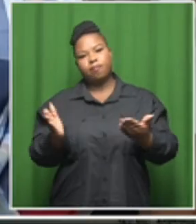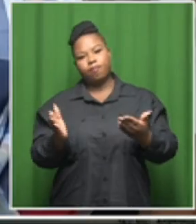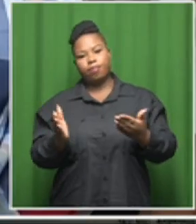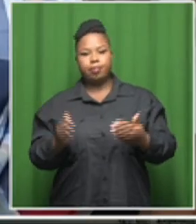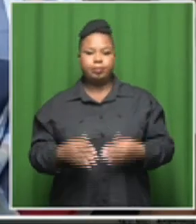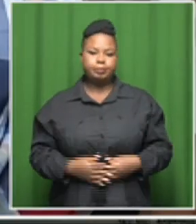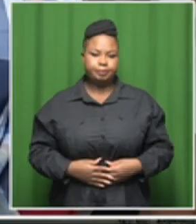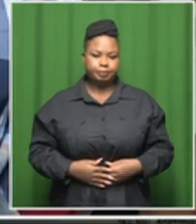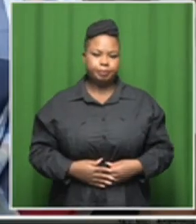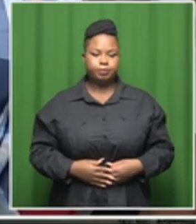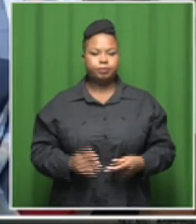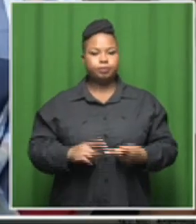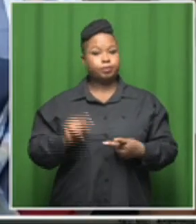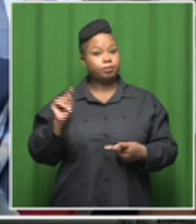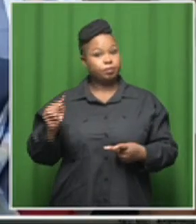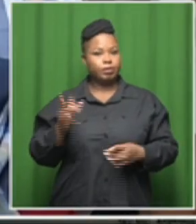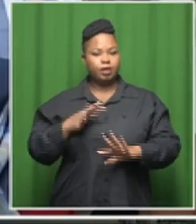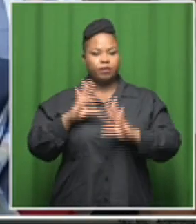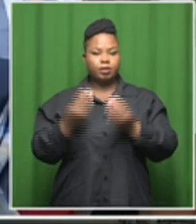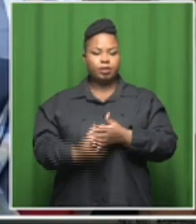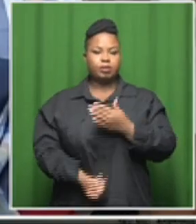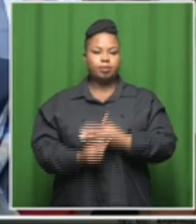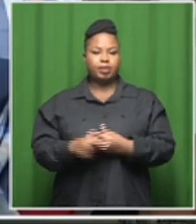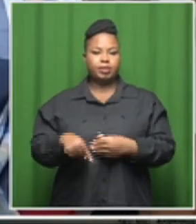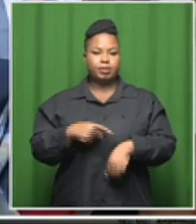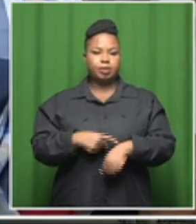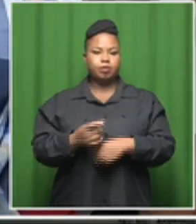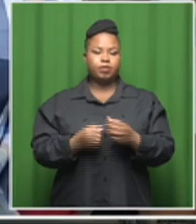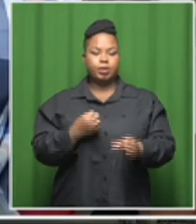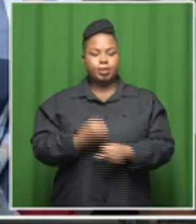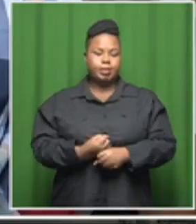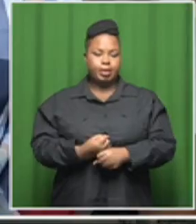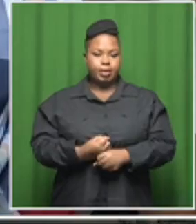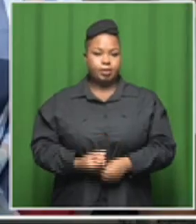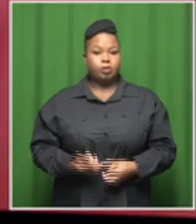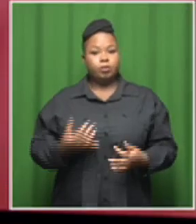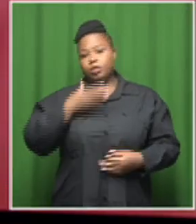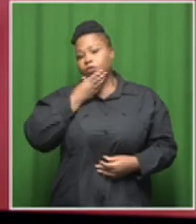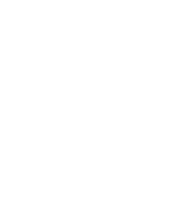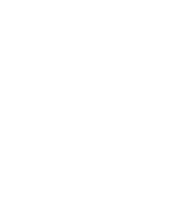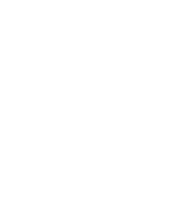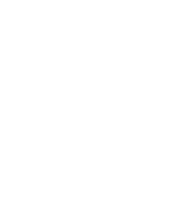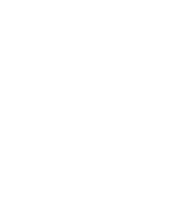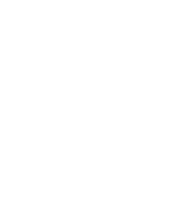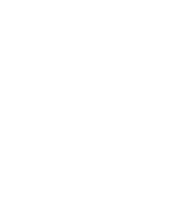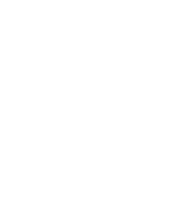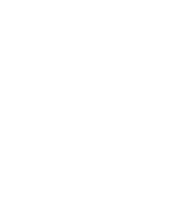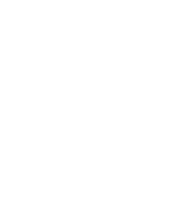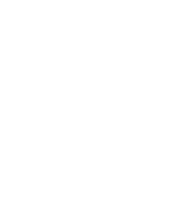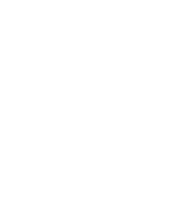and things that happen during this time of the year when we get into the festive period.